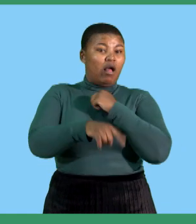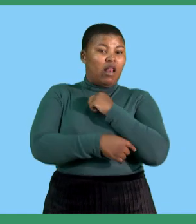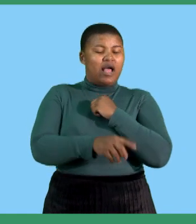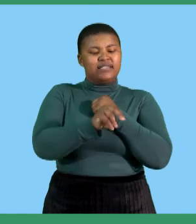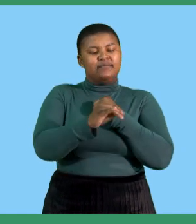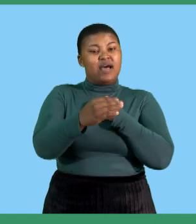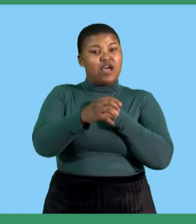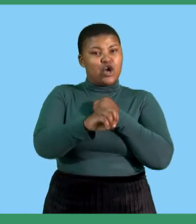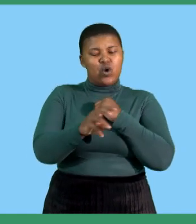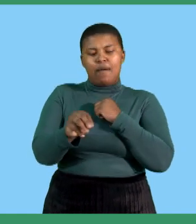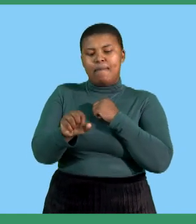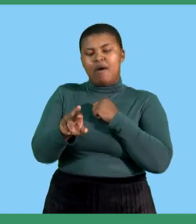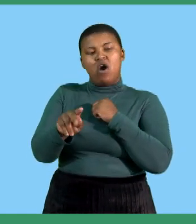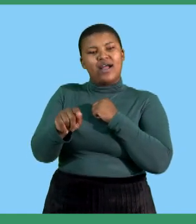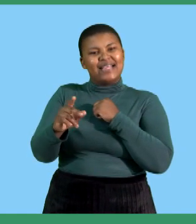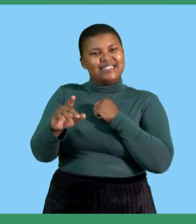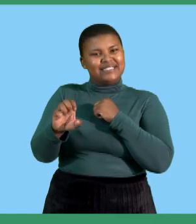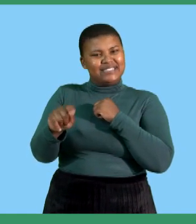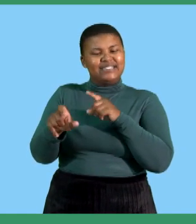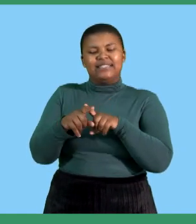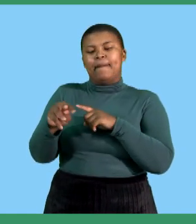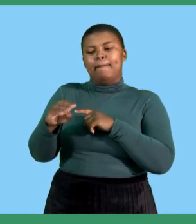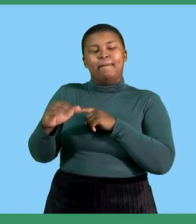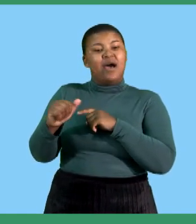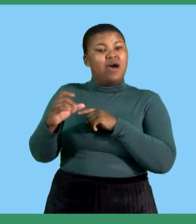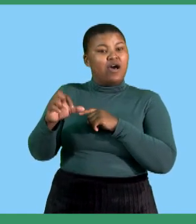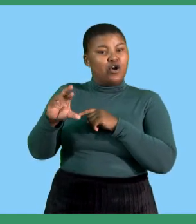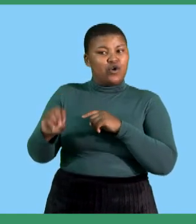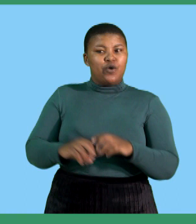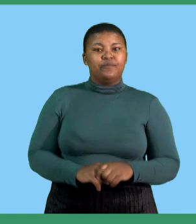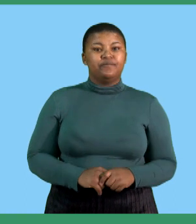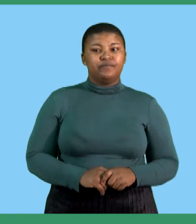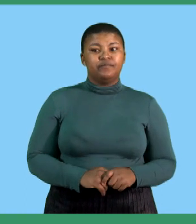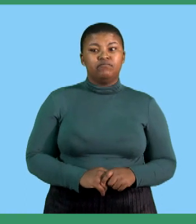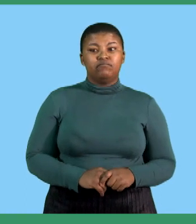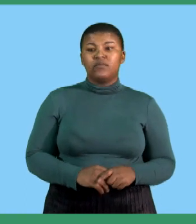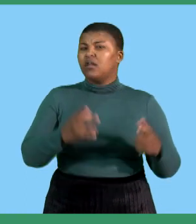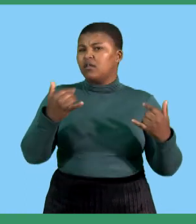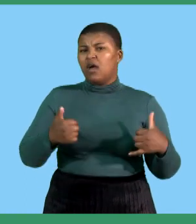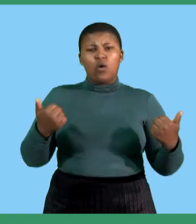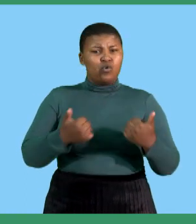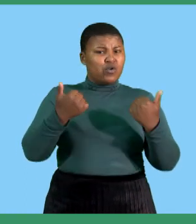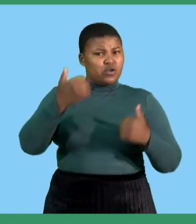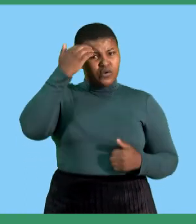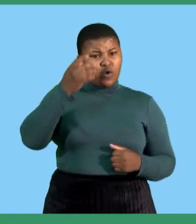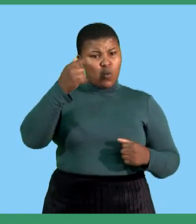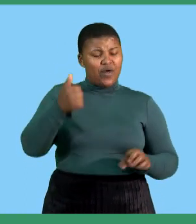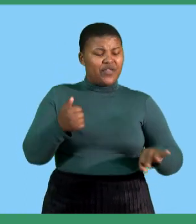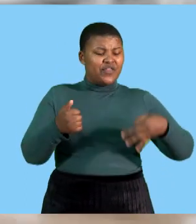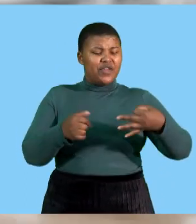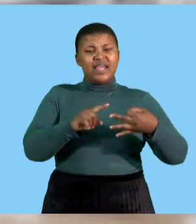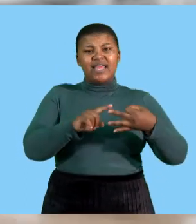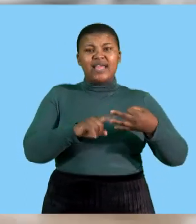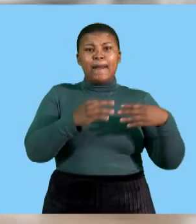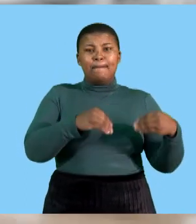micro market and macro environment. Now, you should know by this time the three business environments